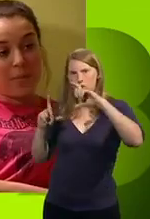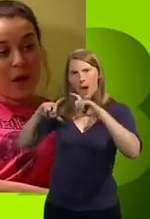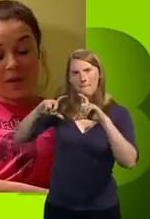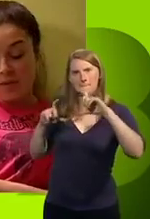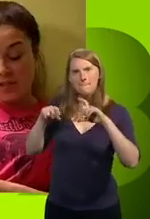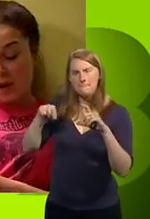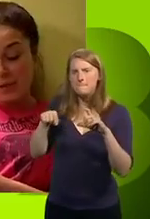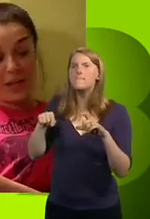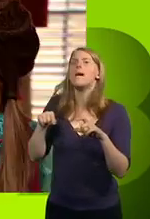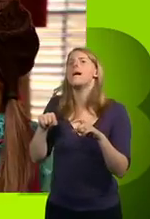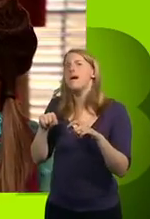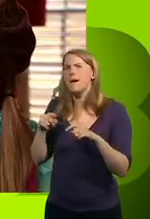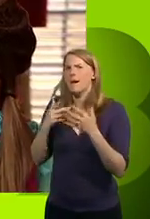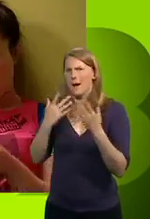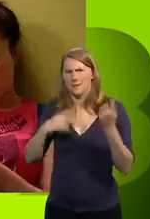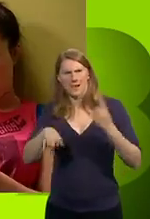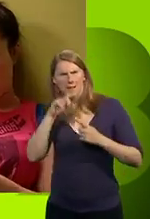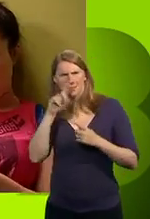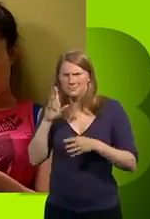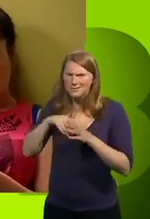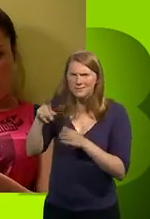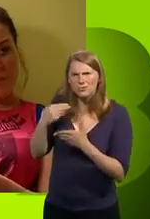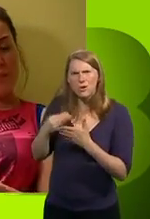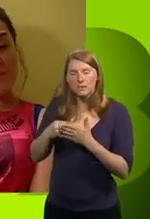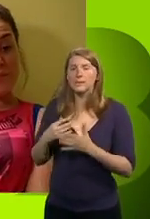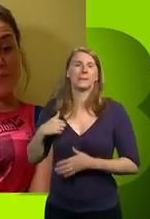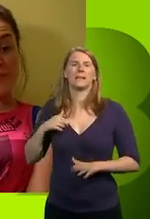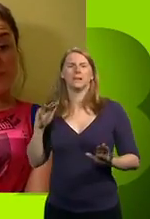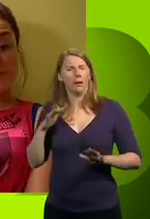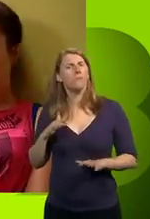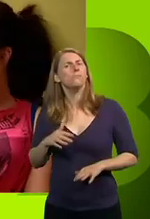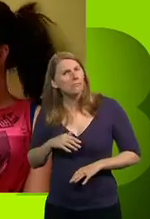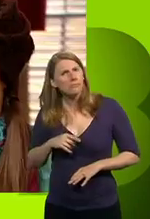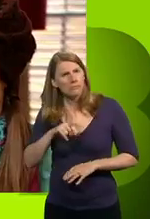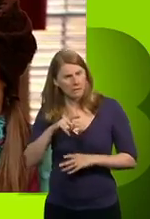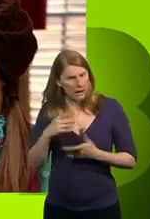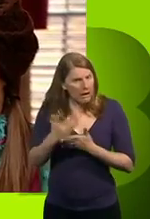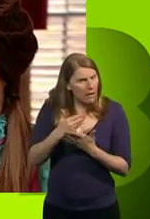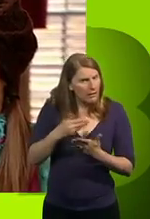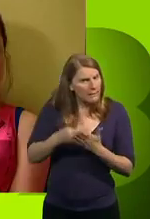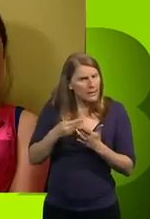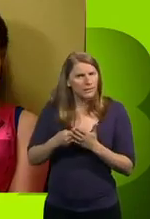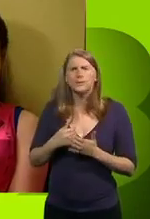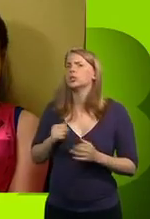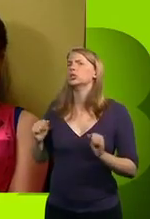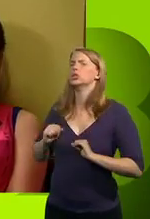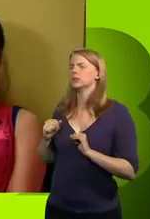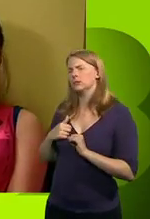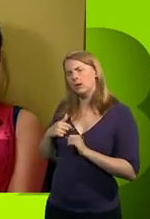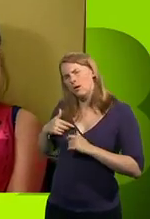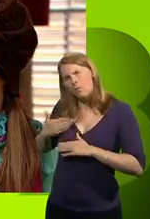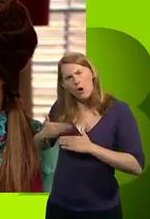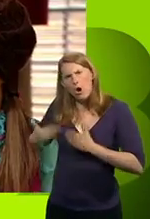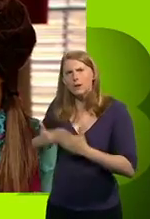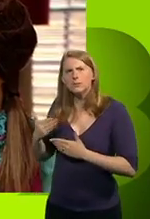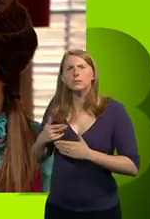many people are there at this charity? It's just me. Really? Just you? Have you collected much money yet? Not yet, I'm working on it. Got your eye on some wealthy